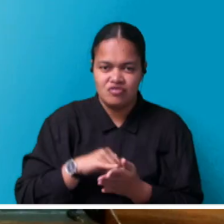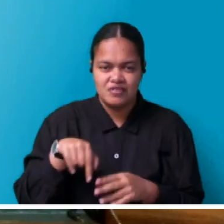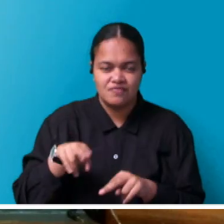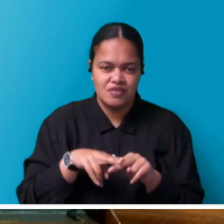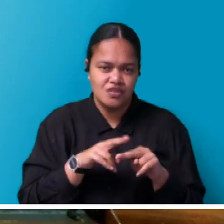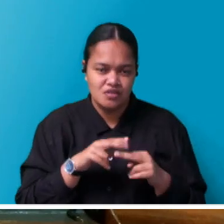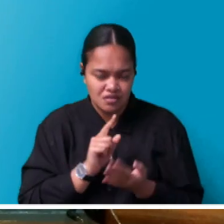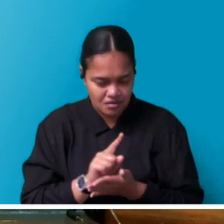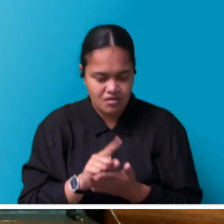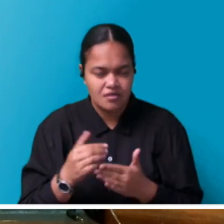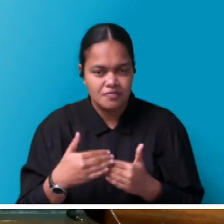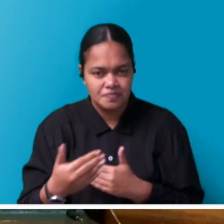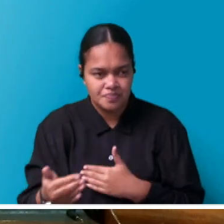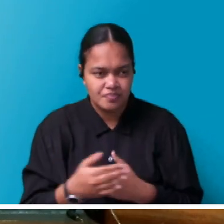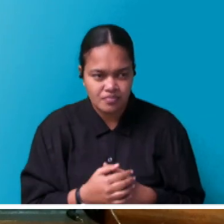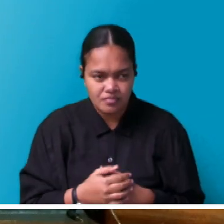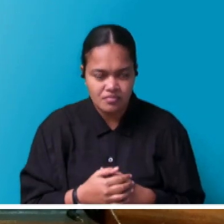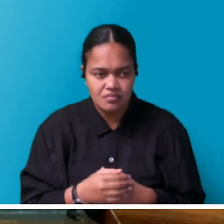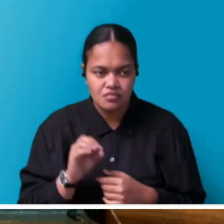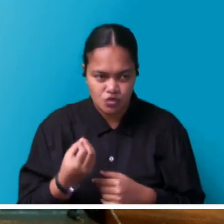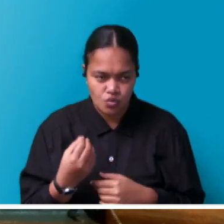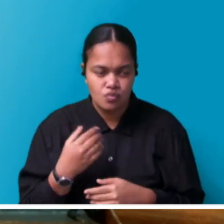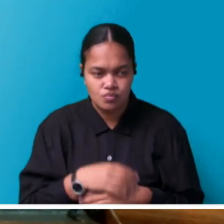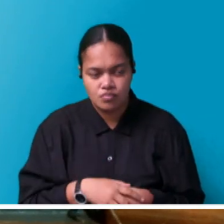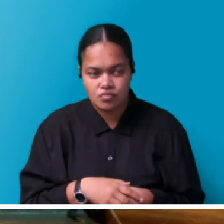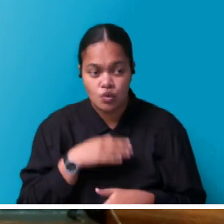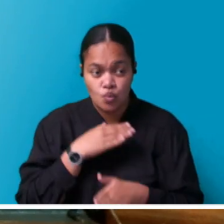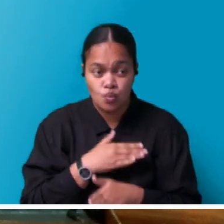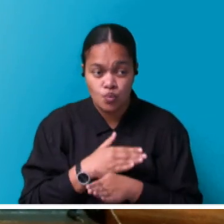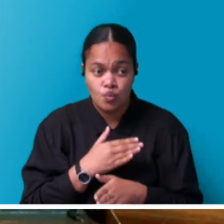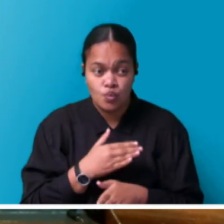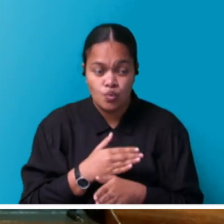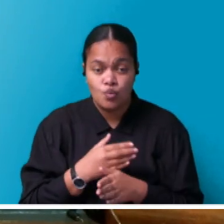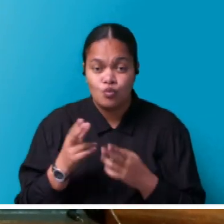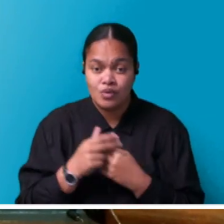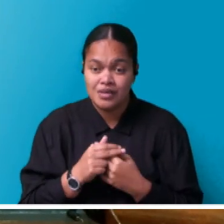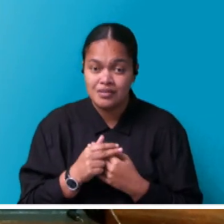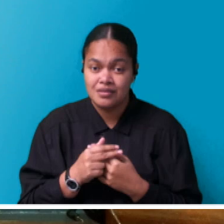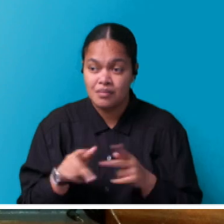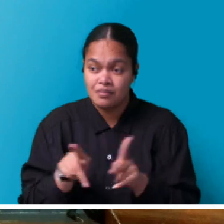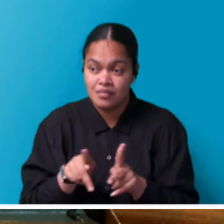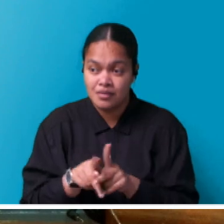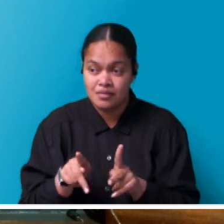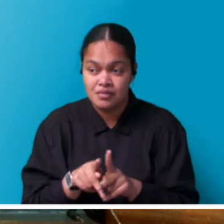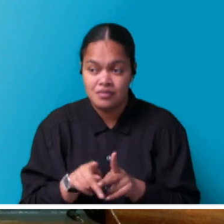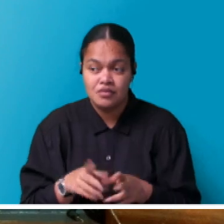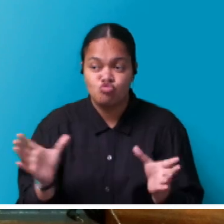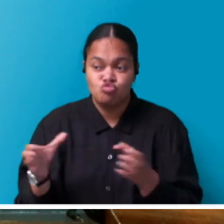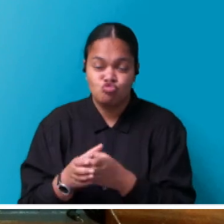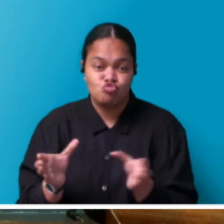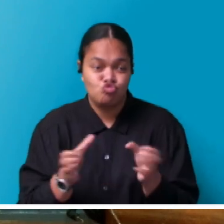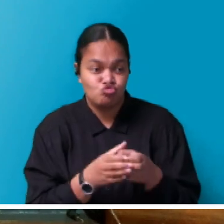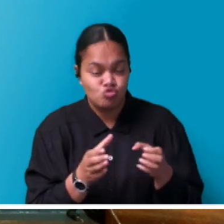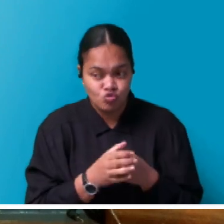Trade and media families are working working with key travel partners, especially in groups and MICE,